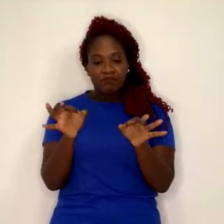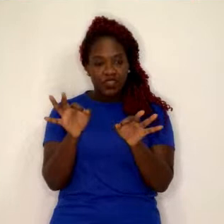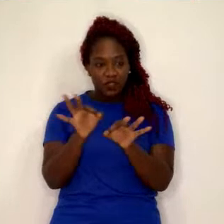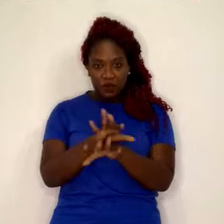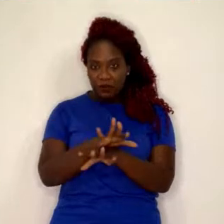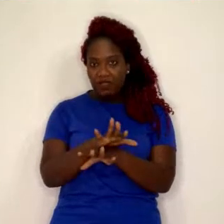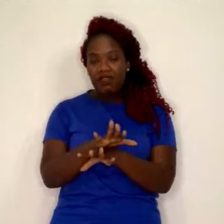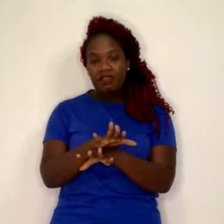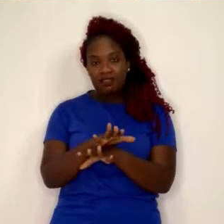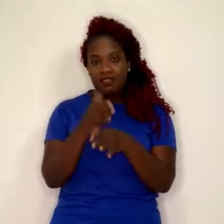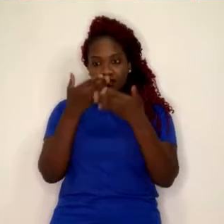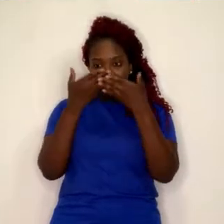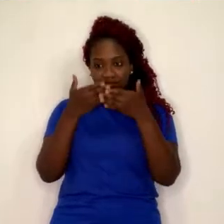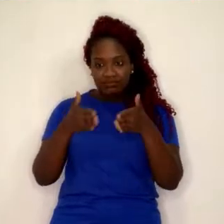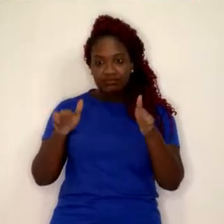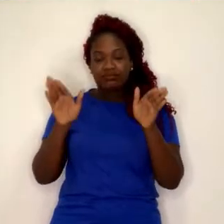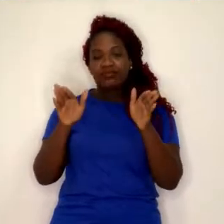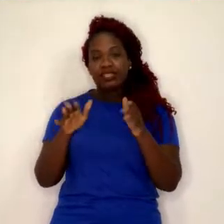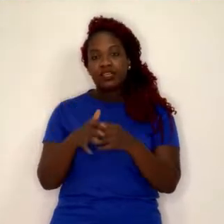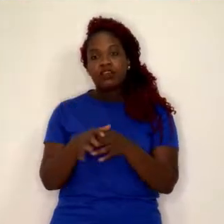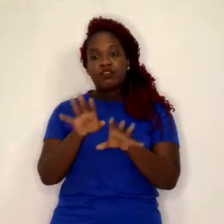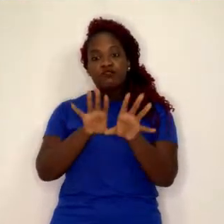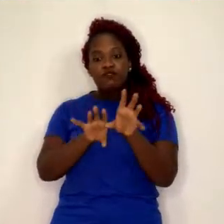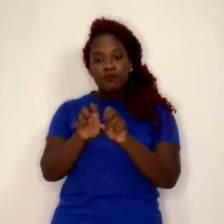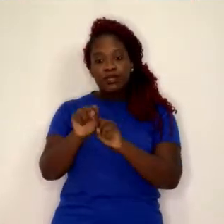in broad